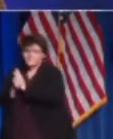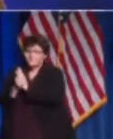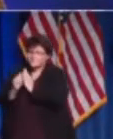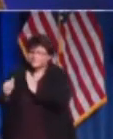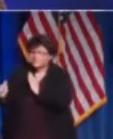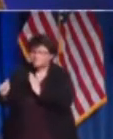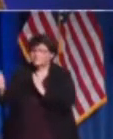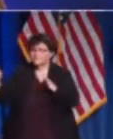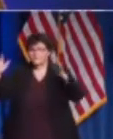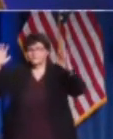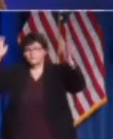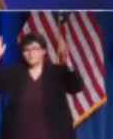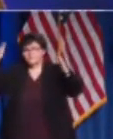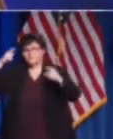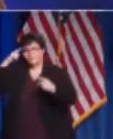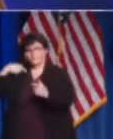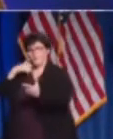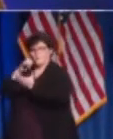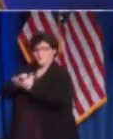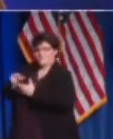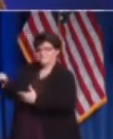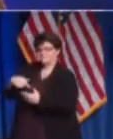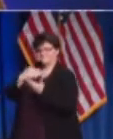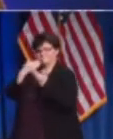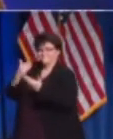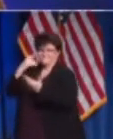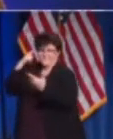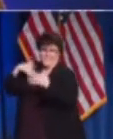round of applause.